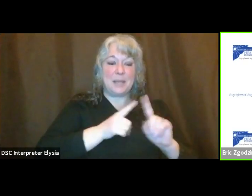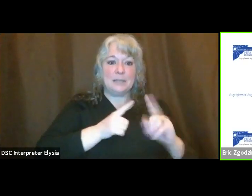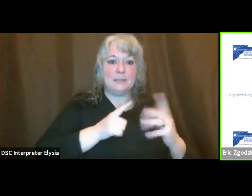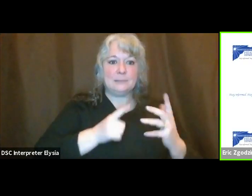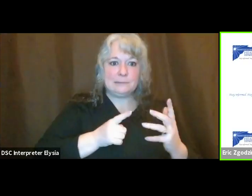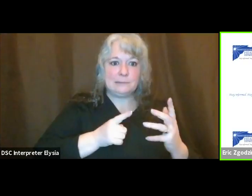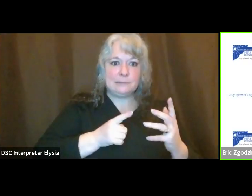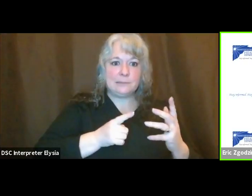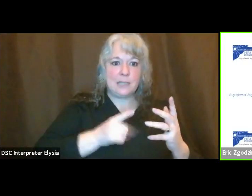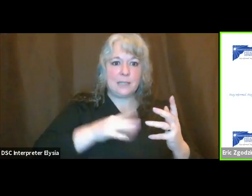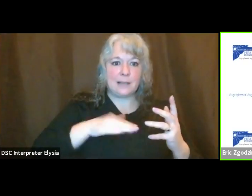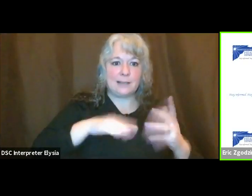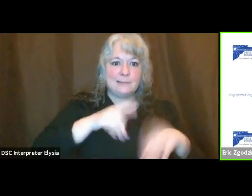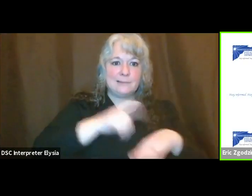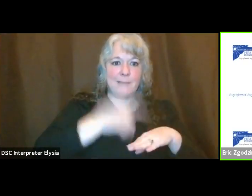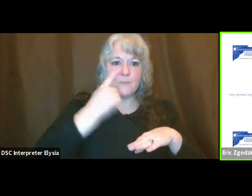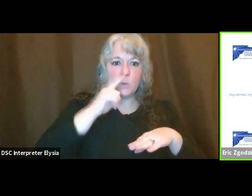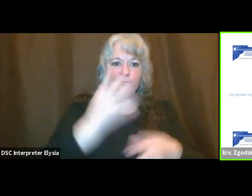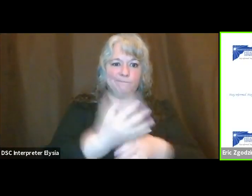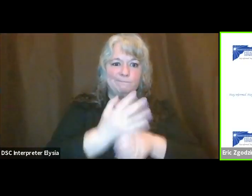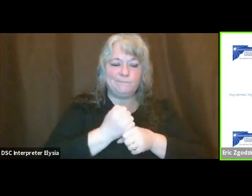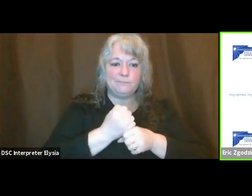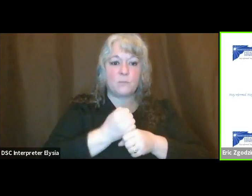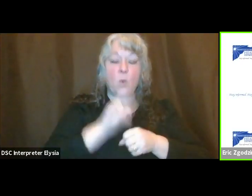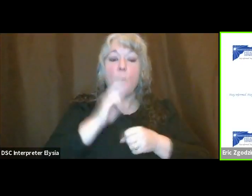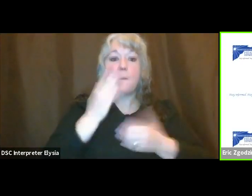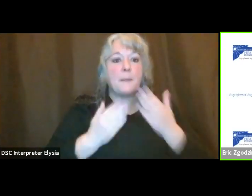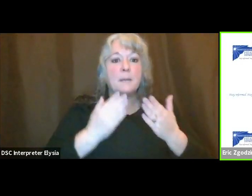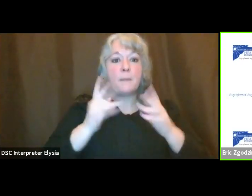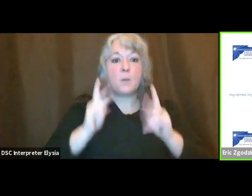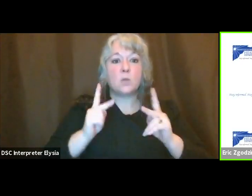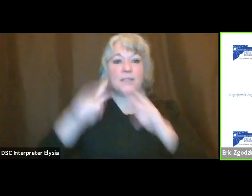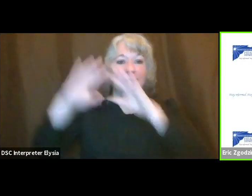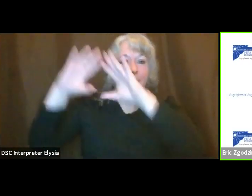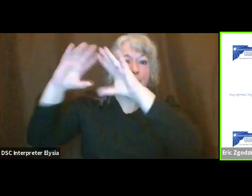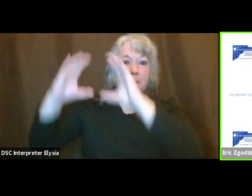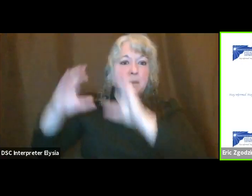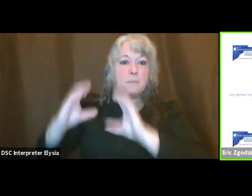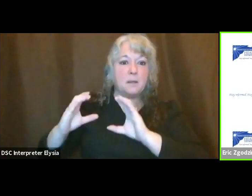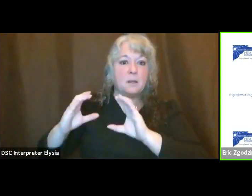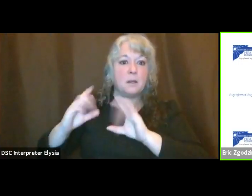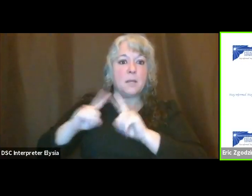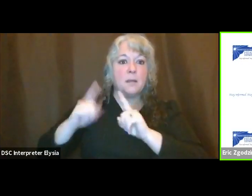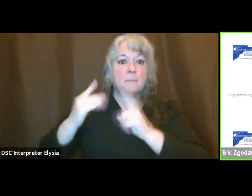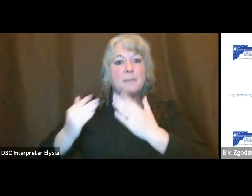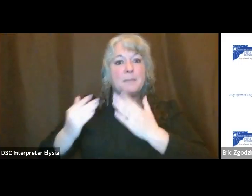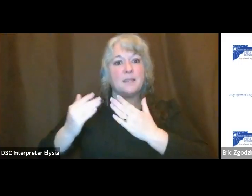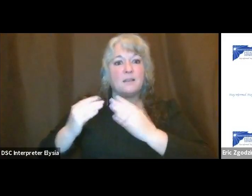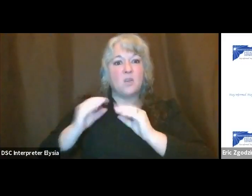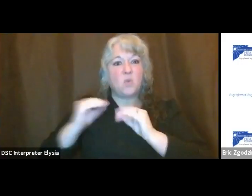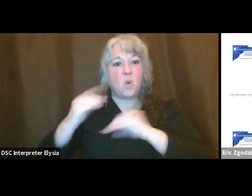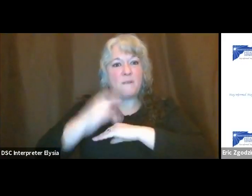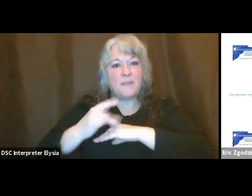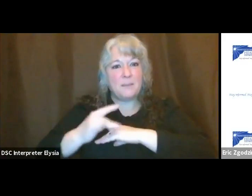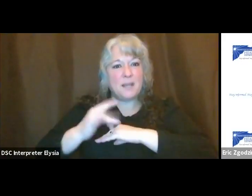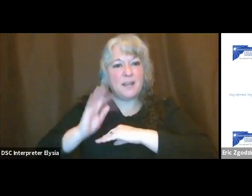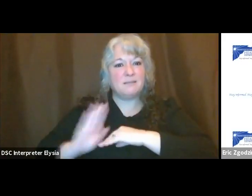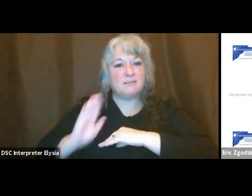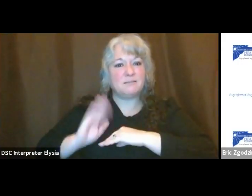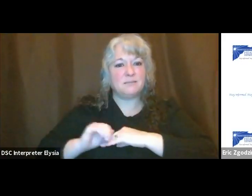might be somebody who is in a tier group but just can't find an open spot that we might be able to call. Do you know about how